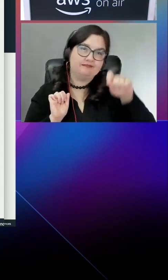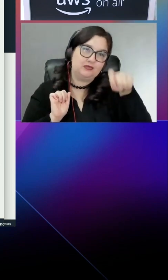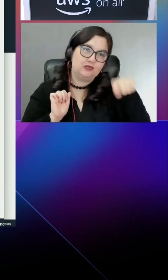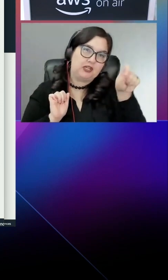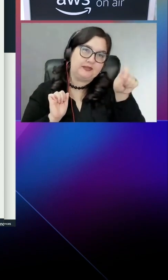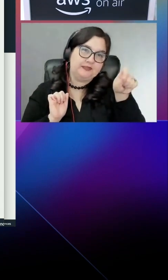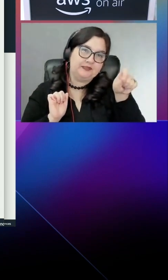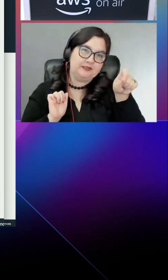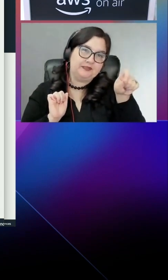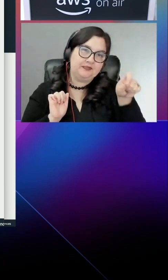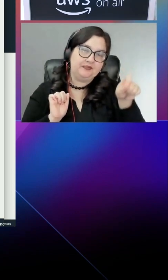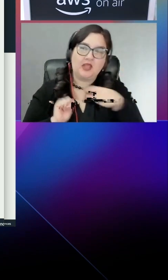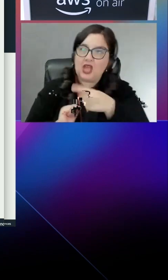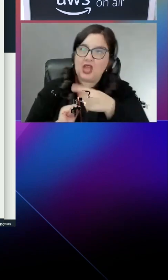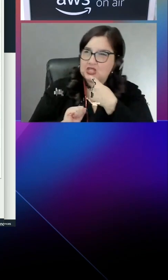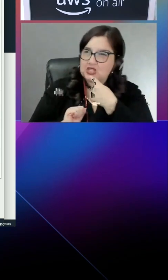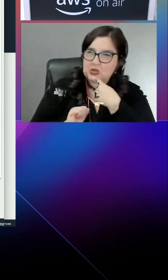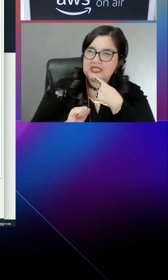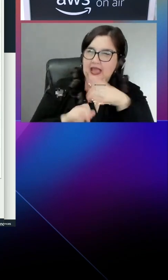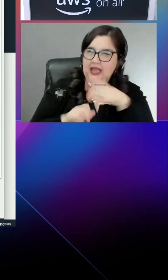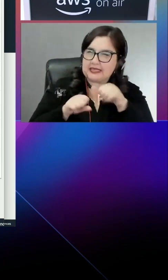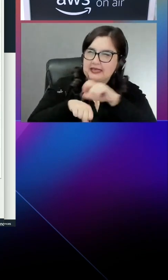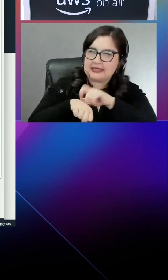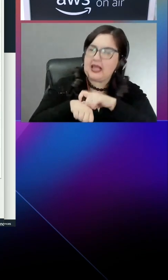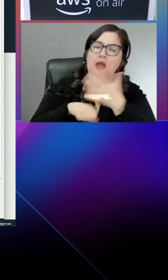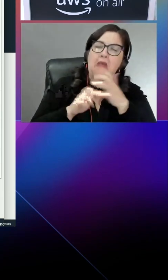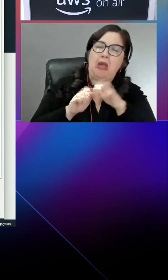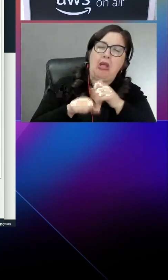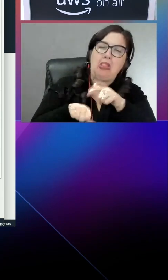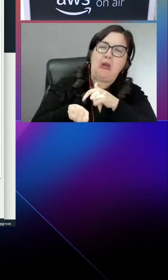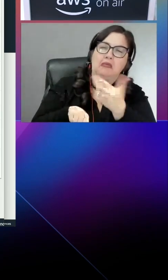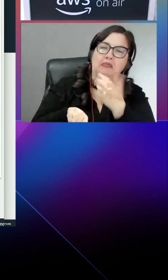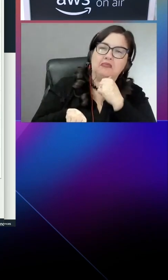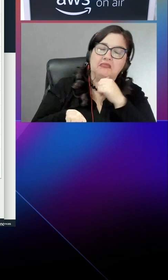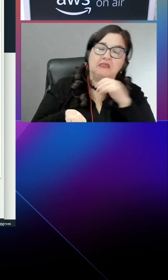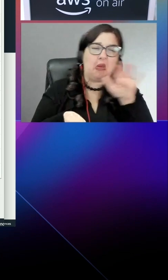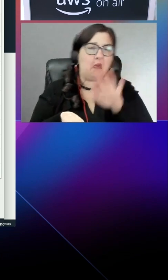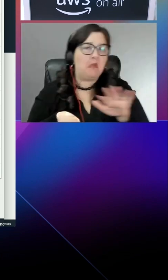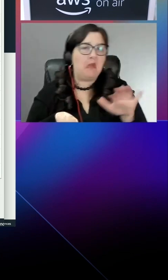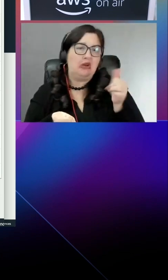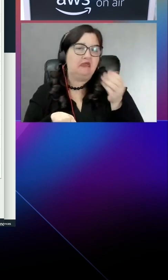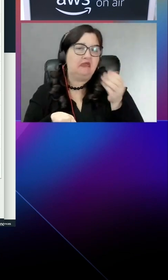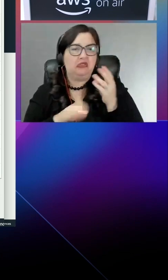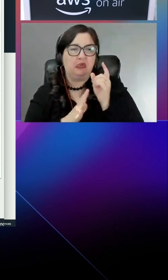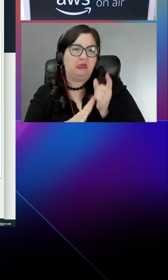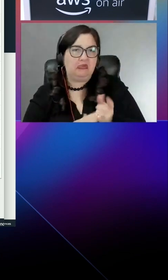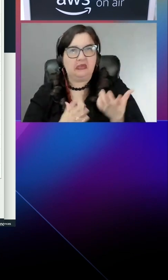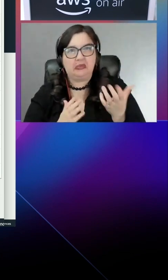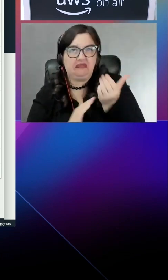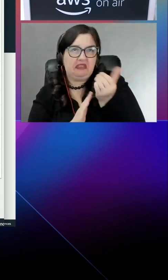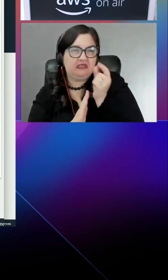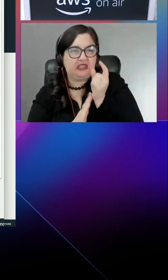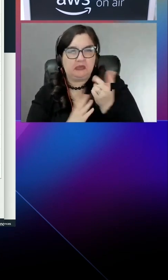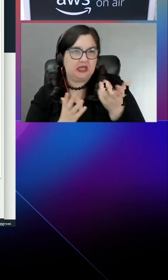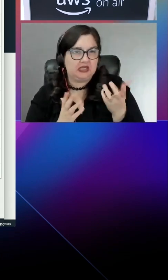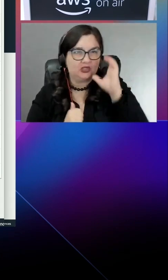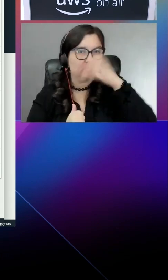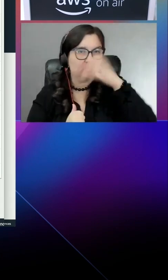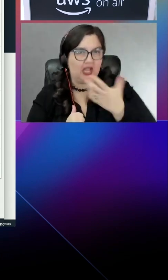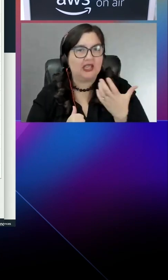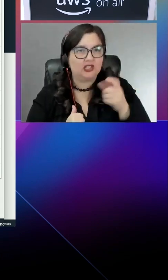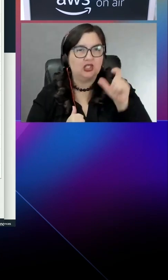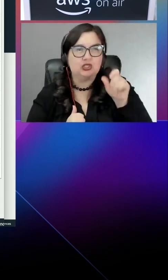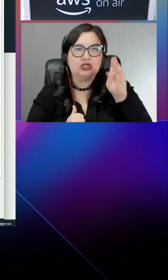And you said it takes a little time. How long does it take? A matter of minutes. Wow, okay. Over 15 minutes. It's very strange. It should really be just a couple